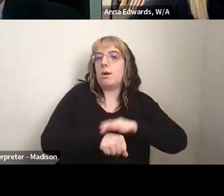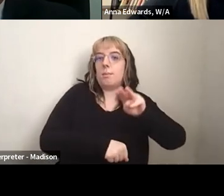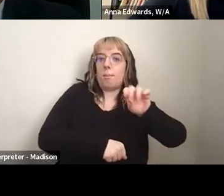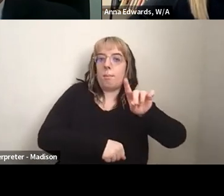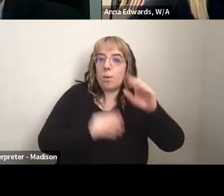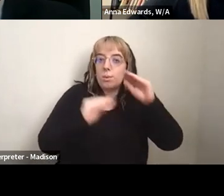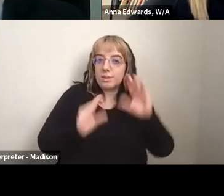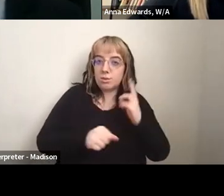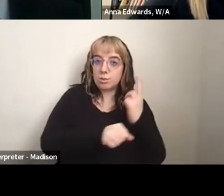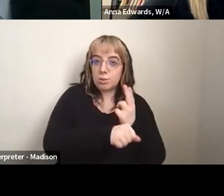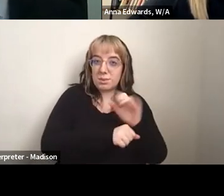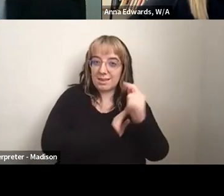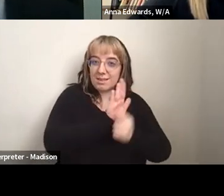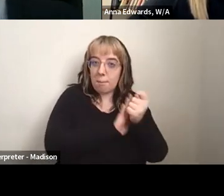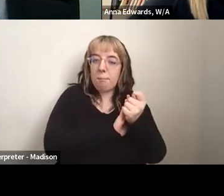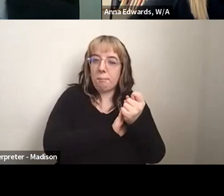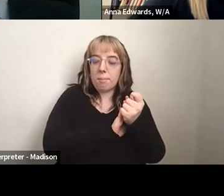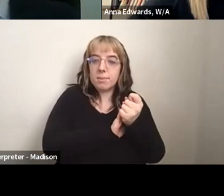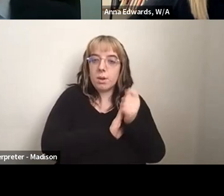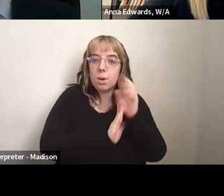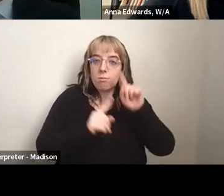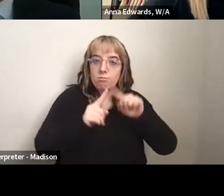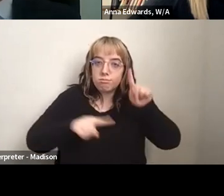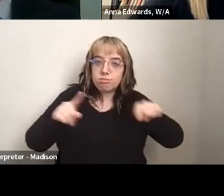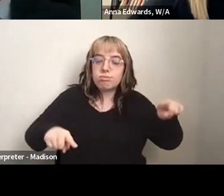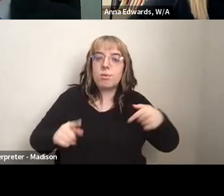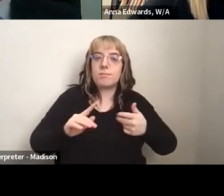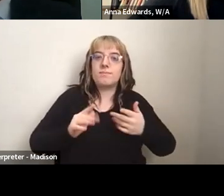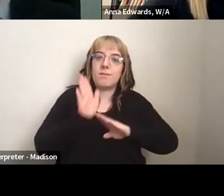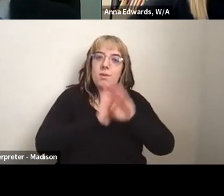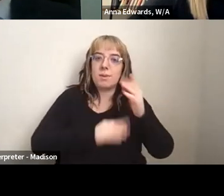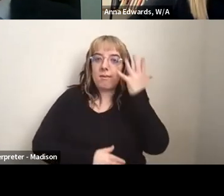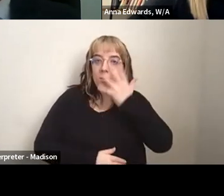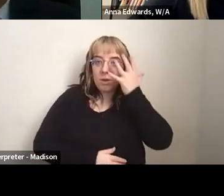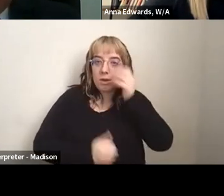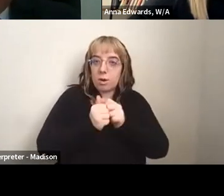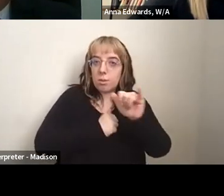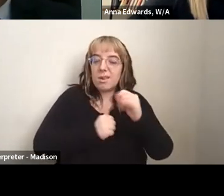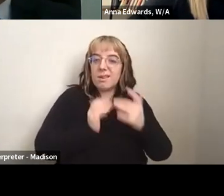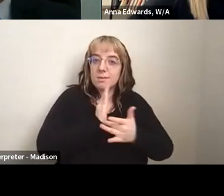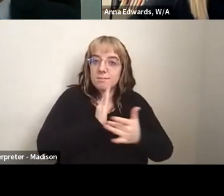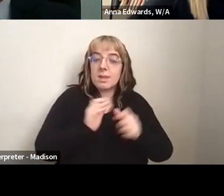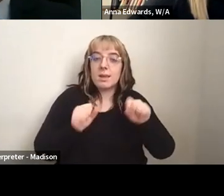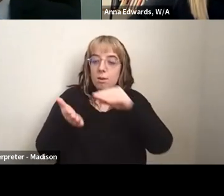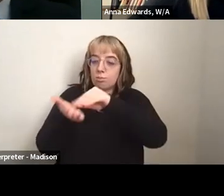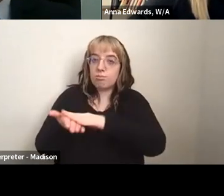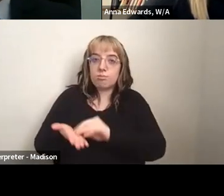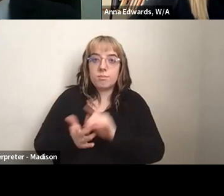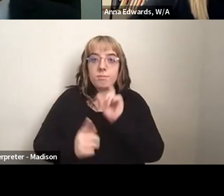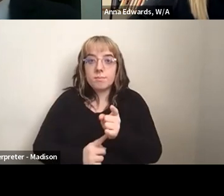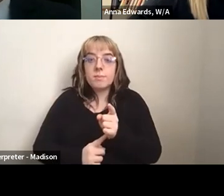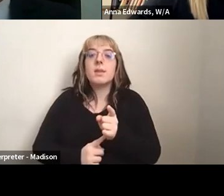teacher was using during that time, getting that familiarity. And they're able to log their minutes with Beanstack, and